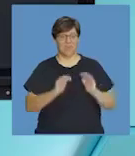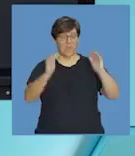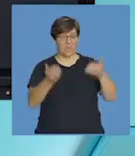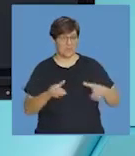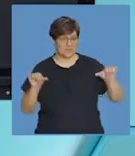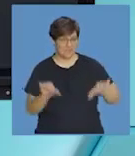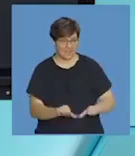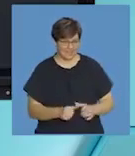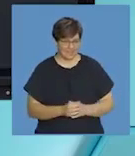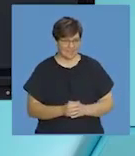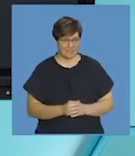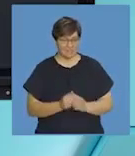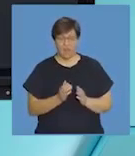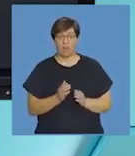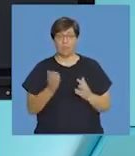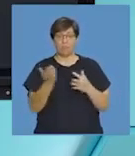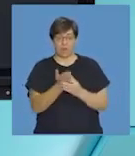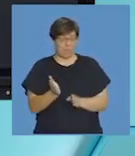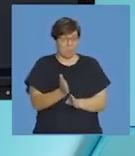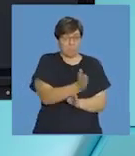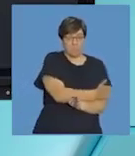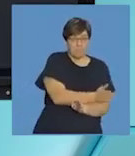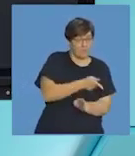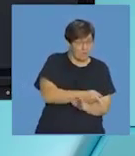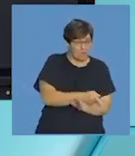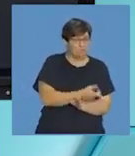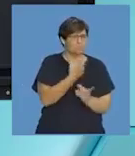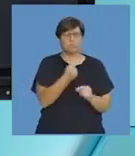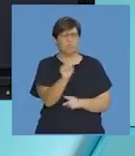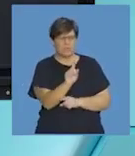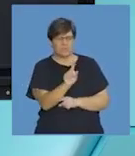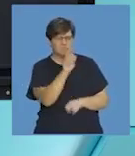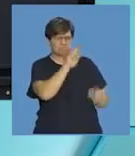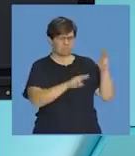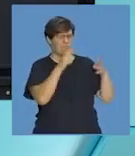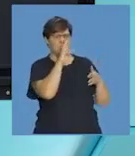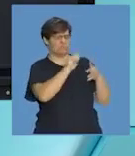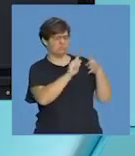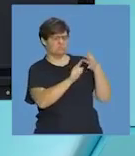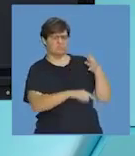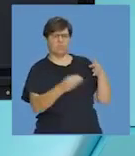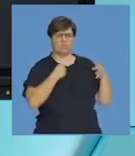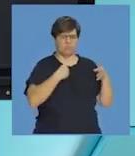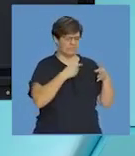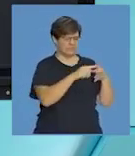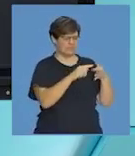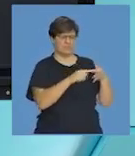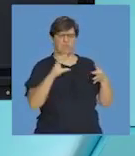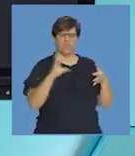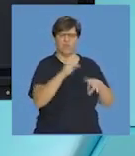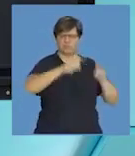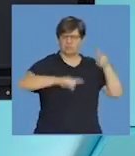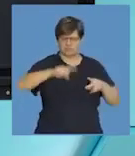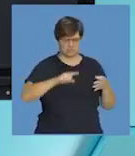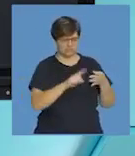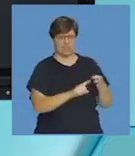Welcome back. So before the break, we did a little bit of an overview. So we looked at properties, we looked at types of forces, and we